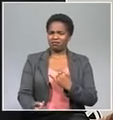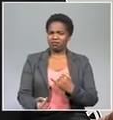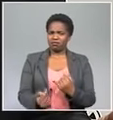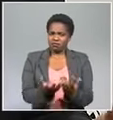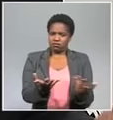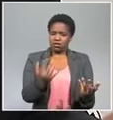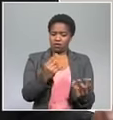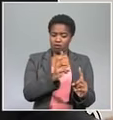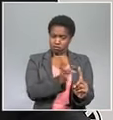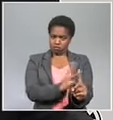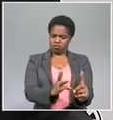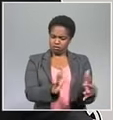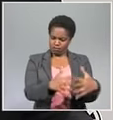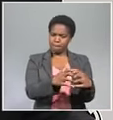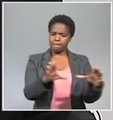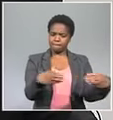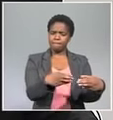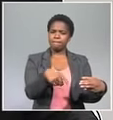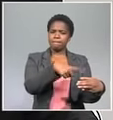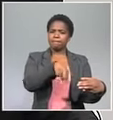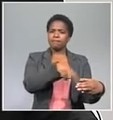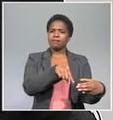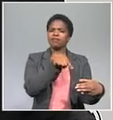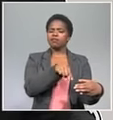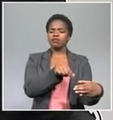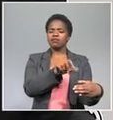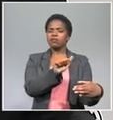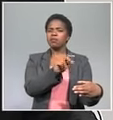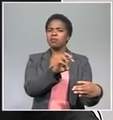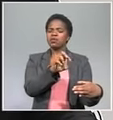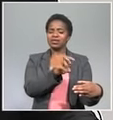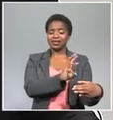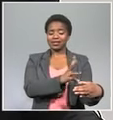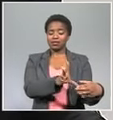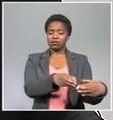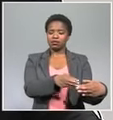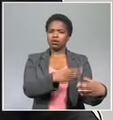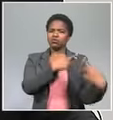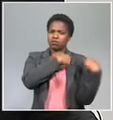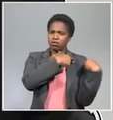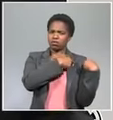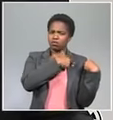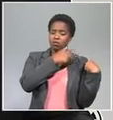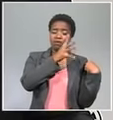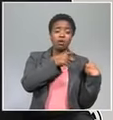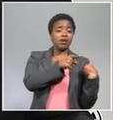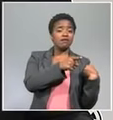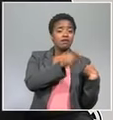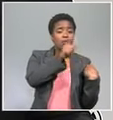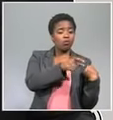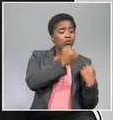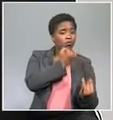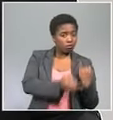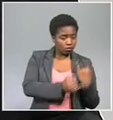commission. It has been established. It will be unethical and wrong to disband it. That's